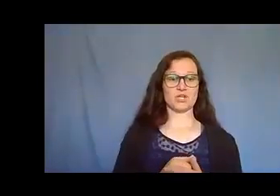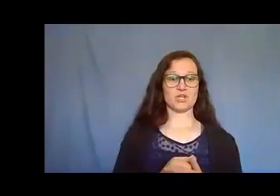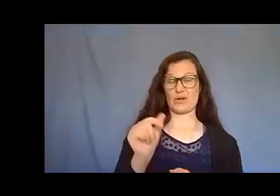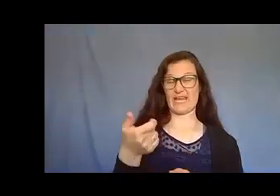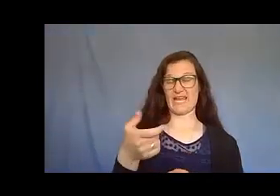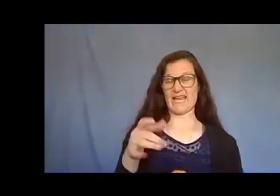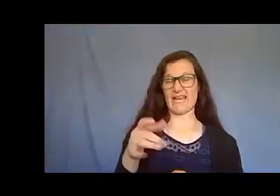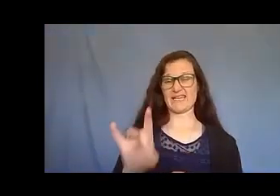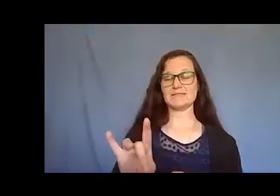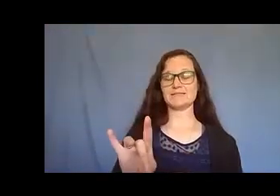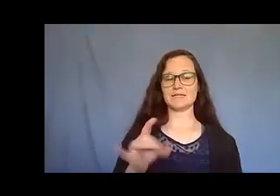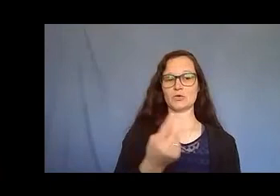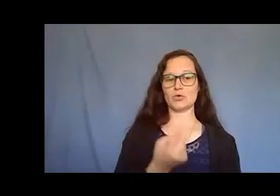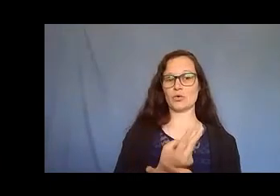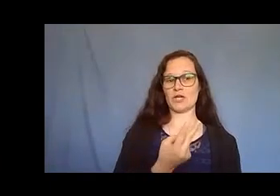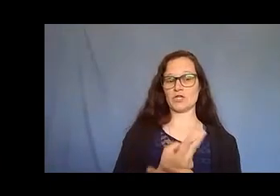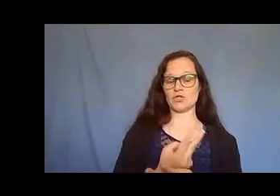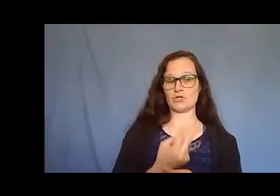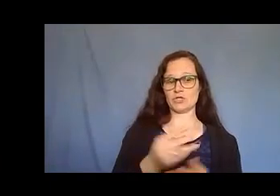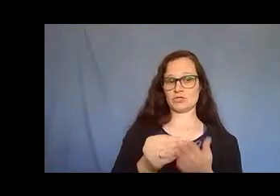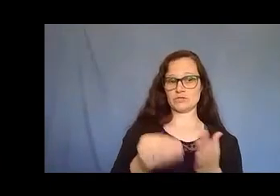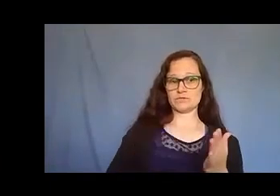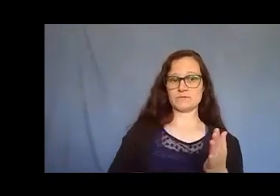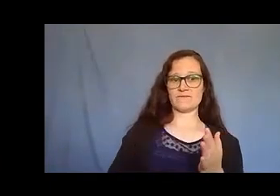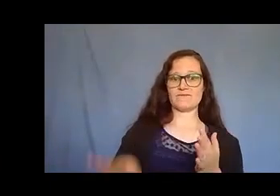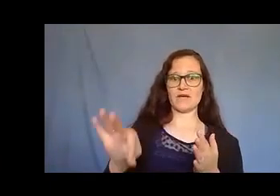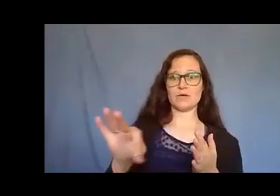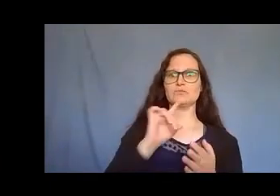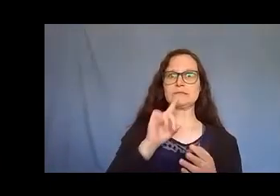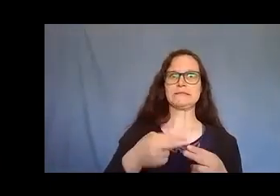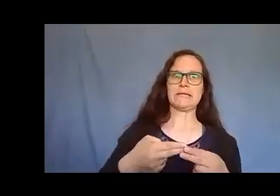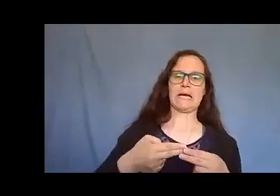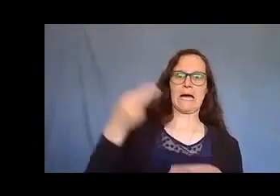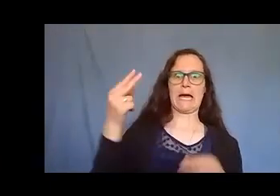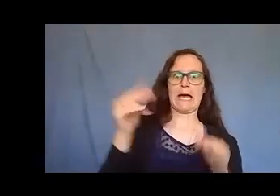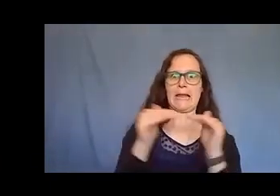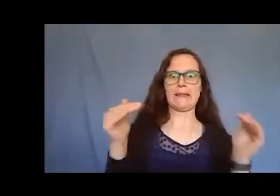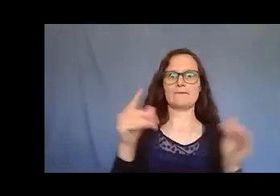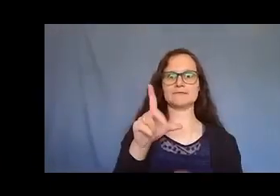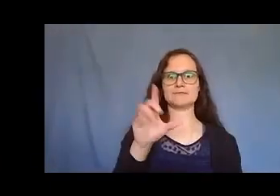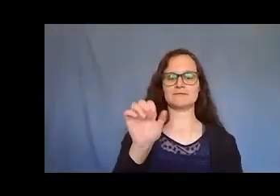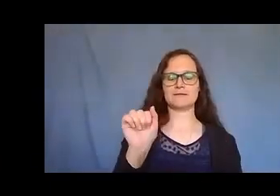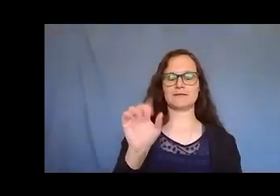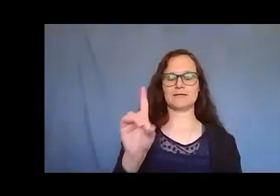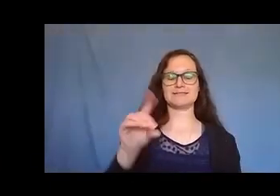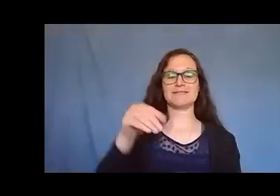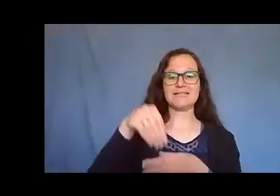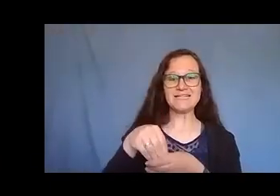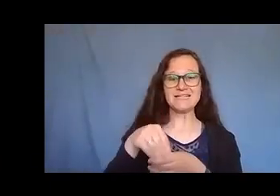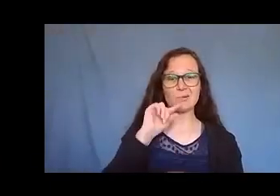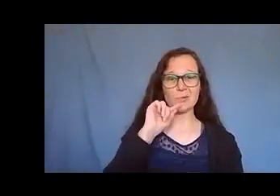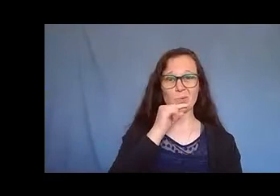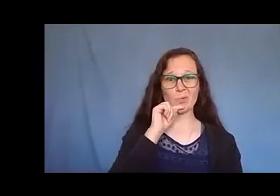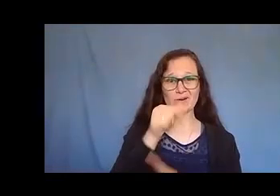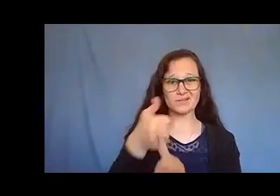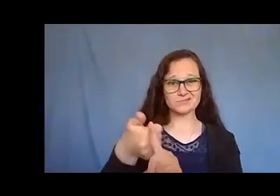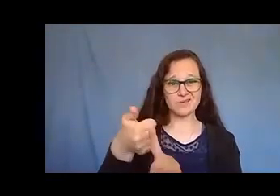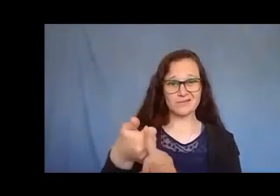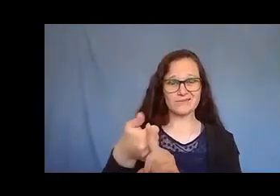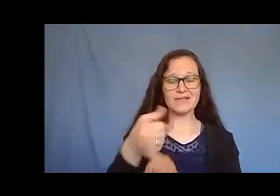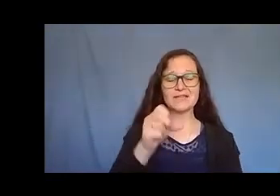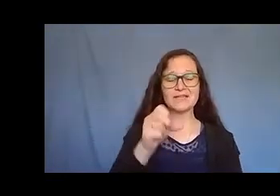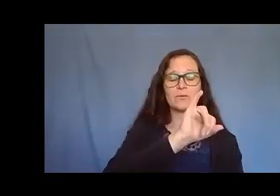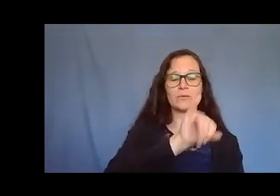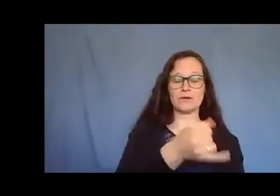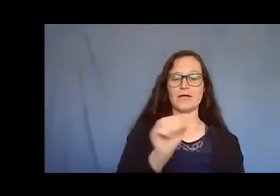a graduate student found higher than recommended levels of lead in 3 out of 30 corn kernels in the San Juan Animas